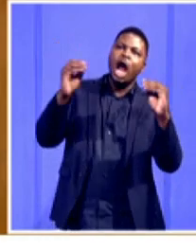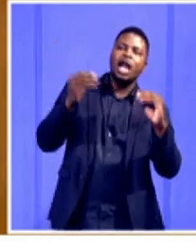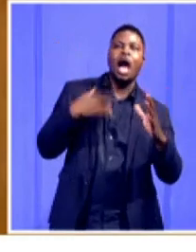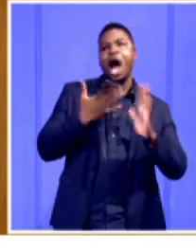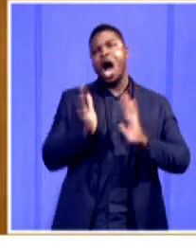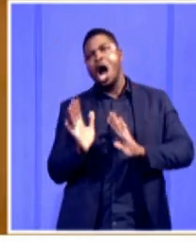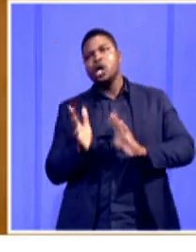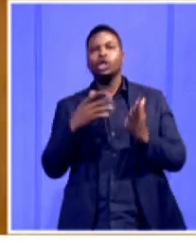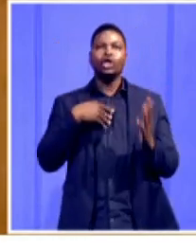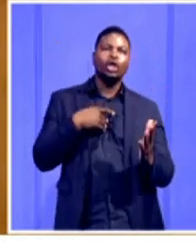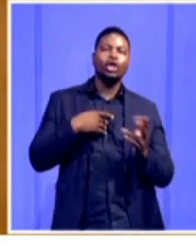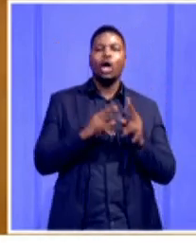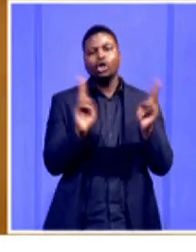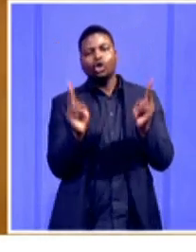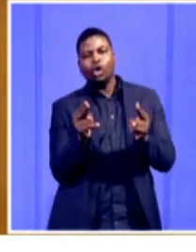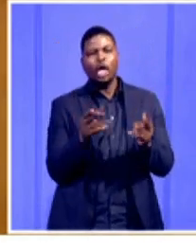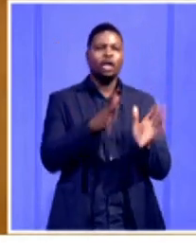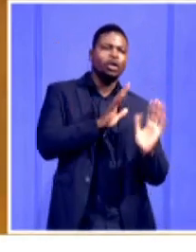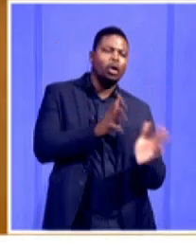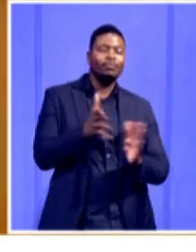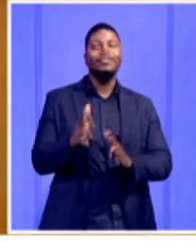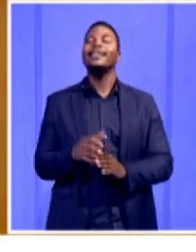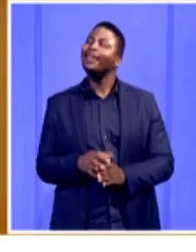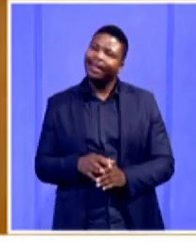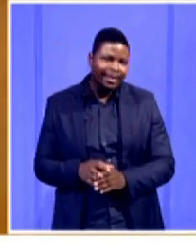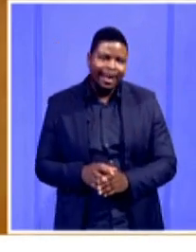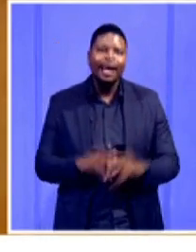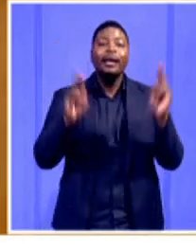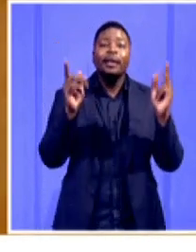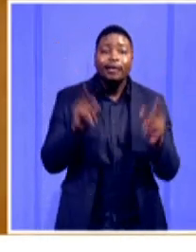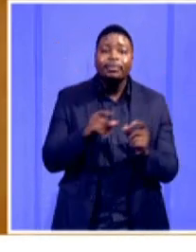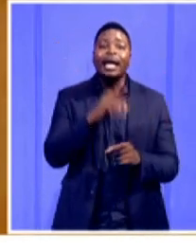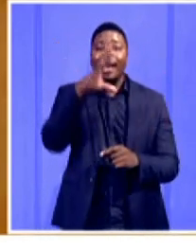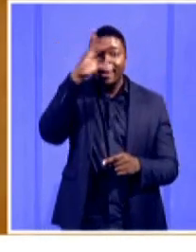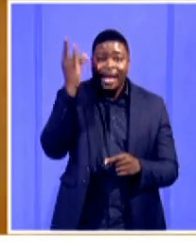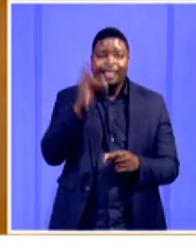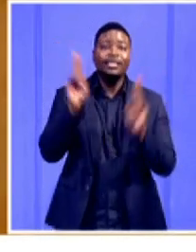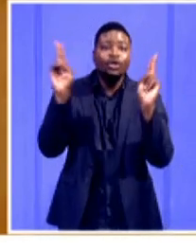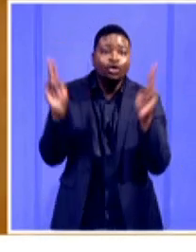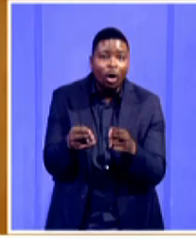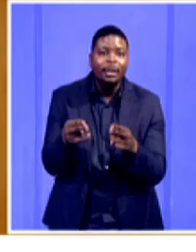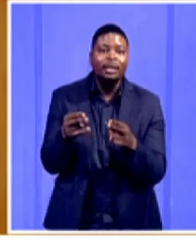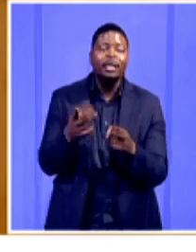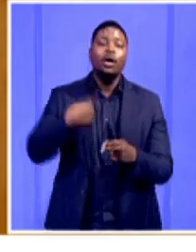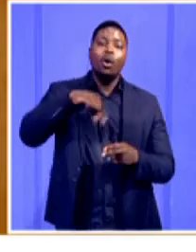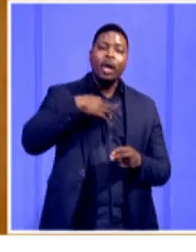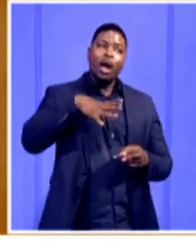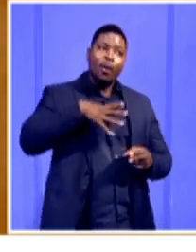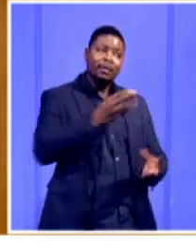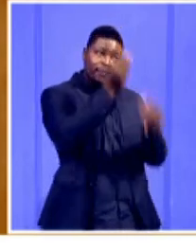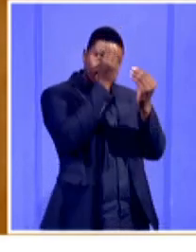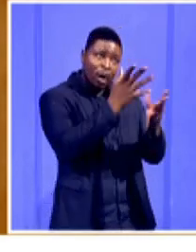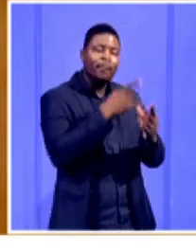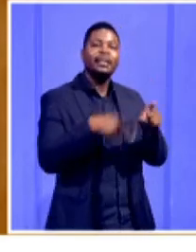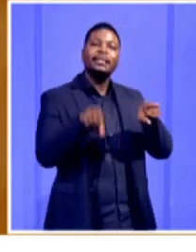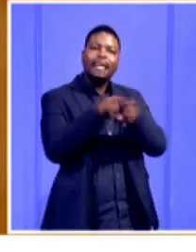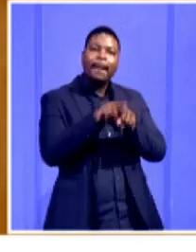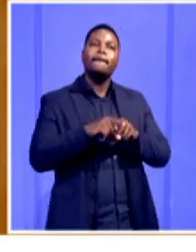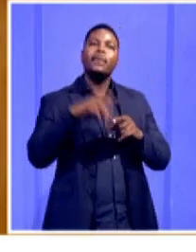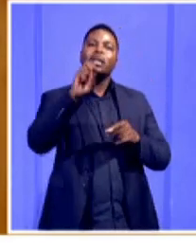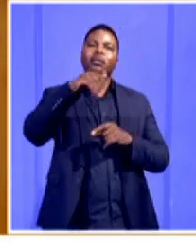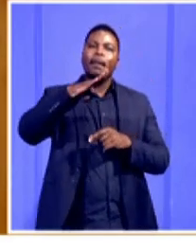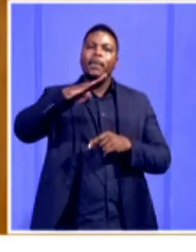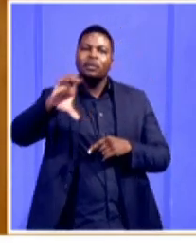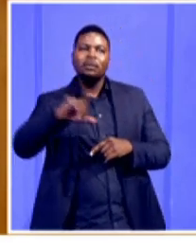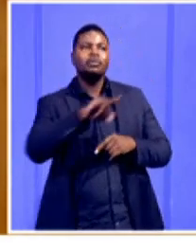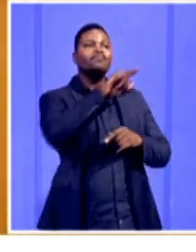shortage. So we're calling upon even the media to expose this information. We want our